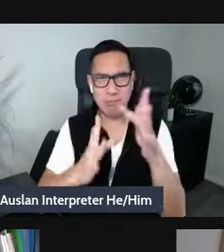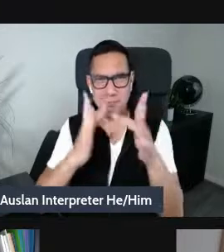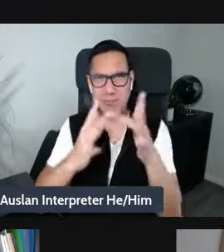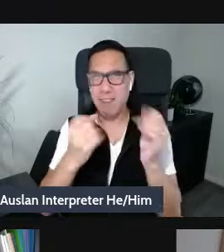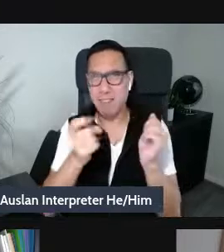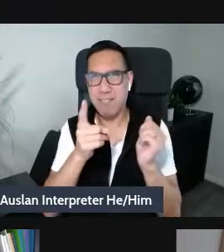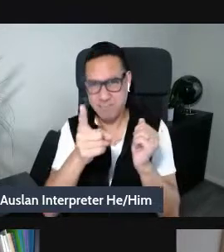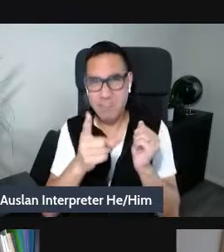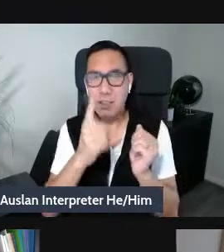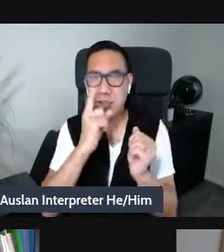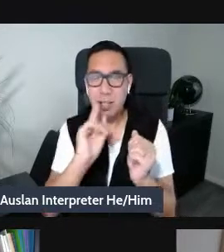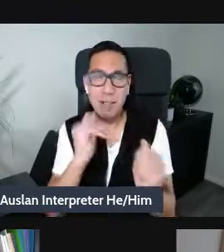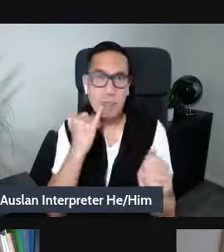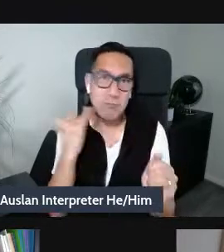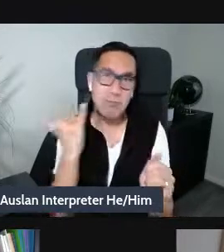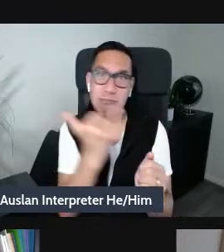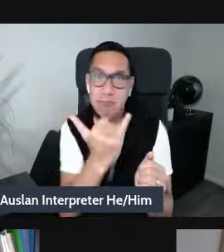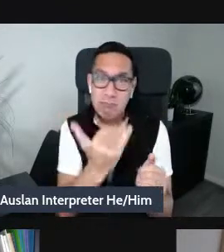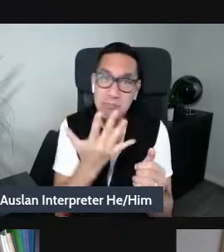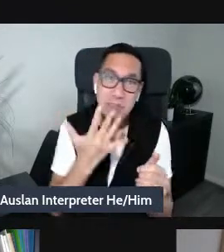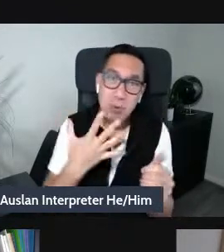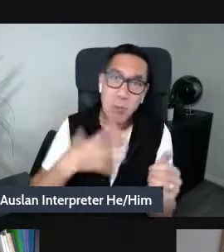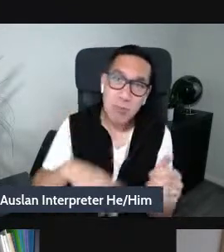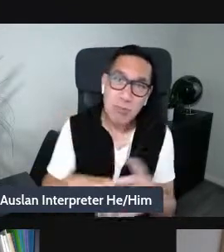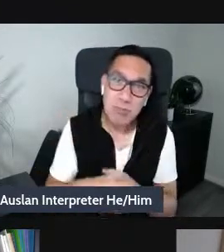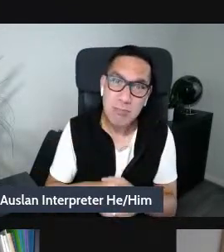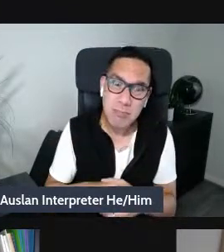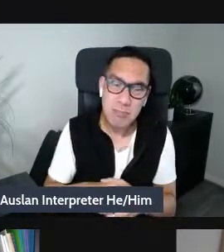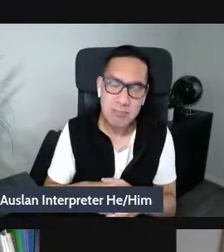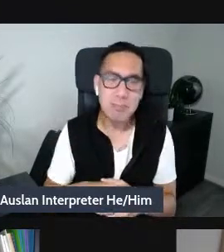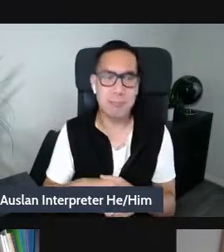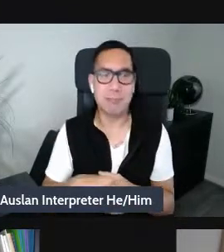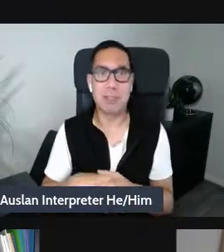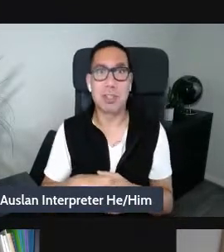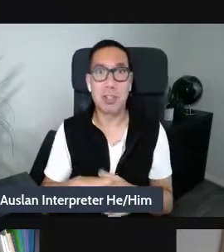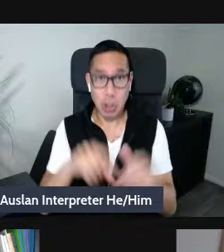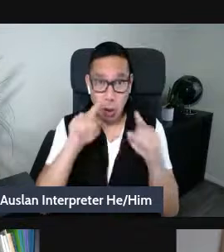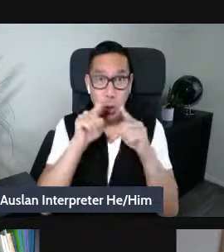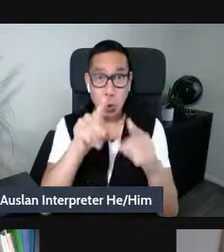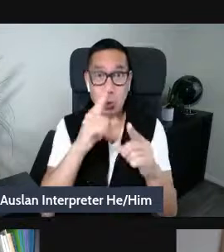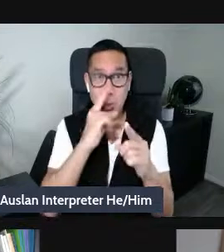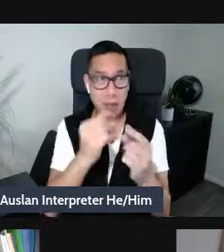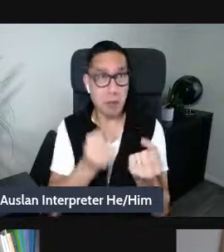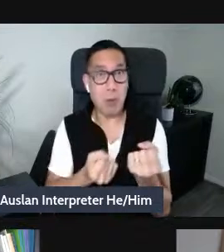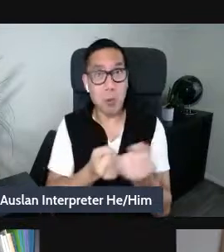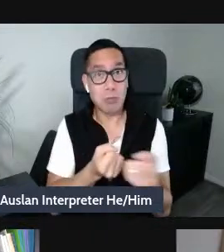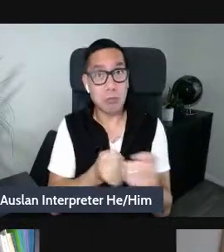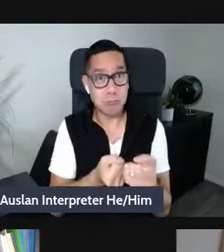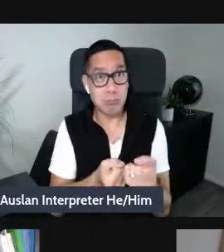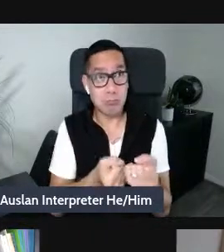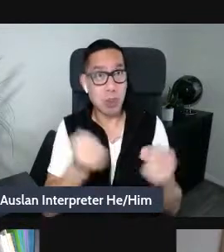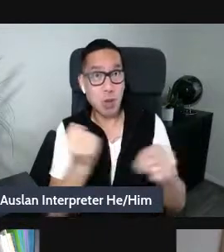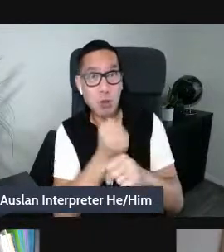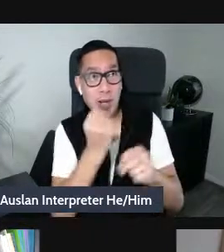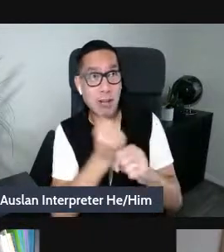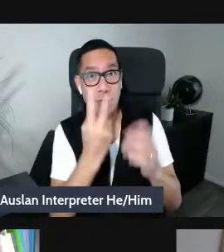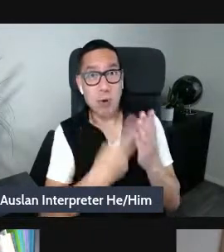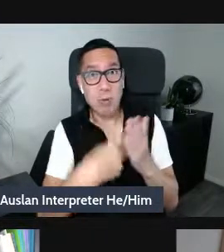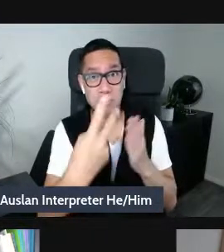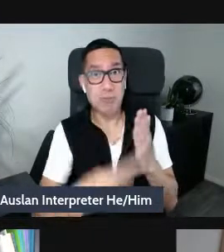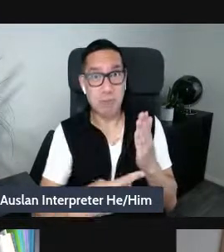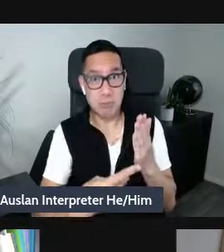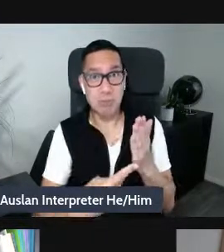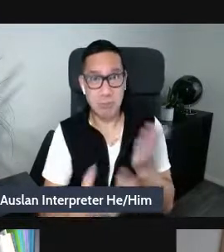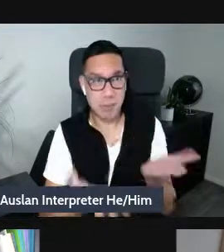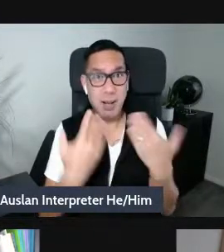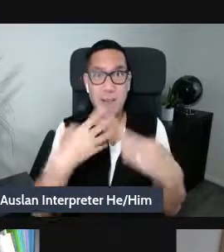phone call instead. And yeah, you basically can contribute to creating these programs by taking part in the